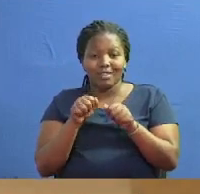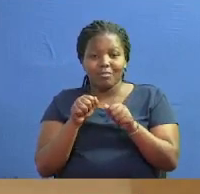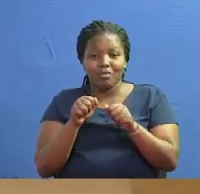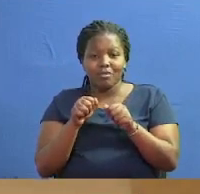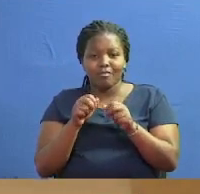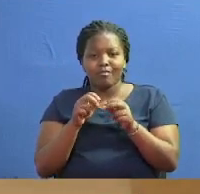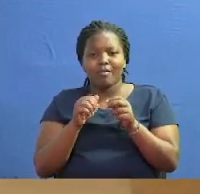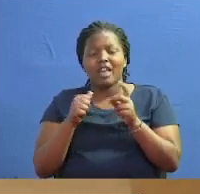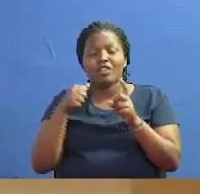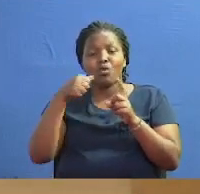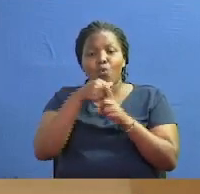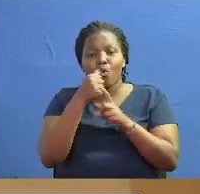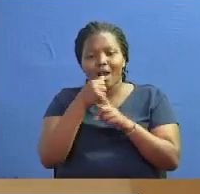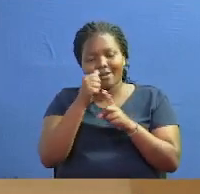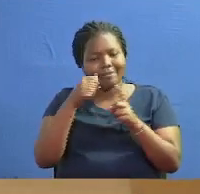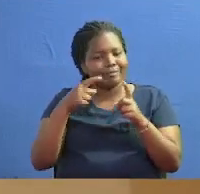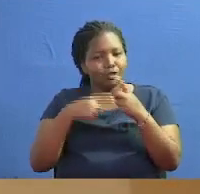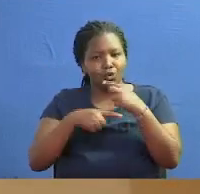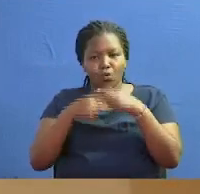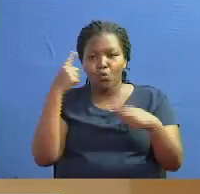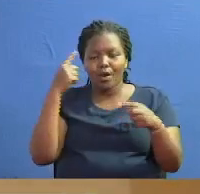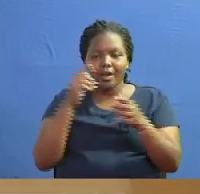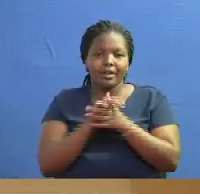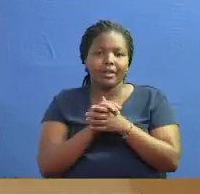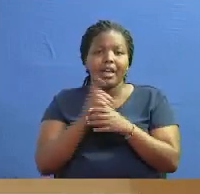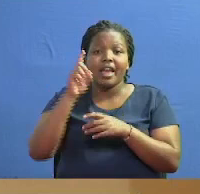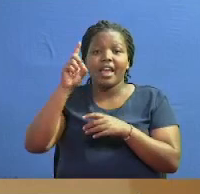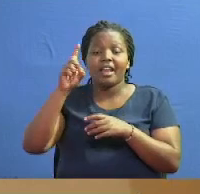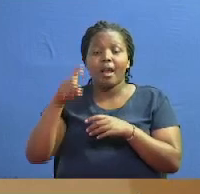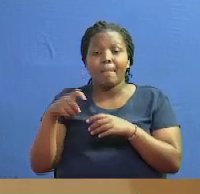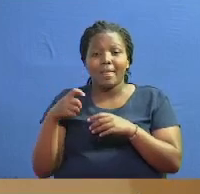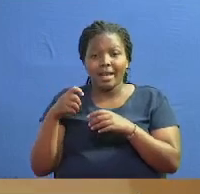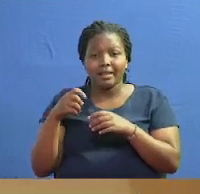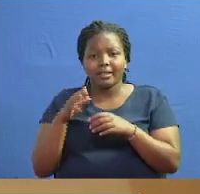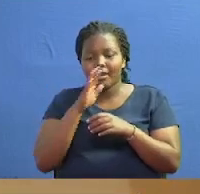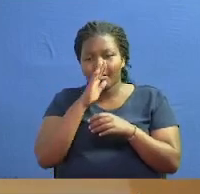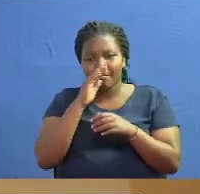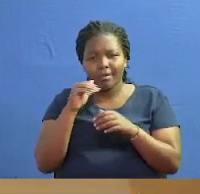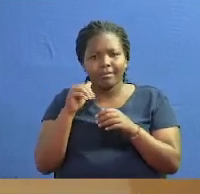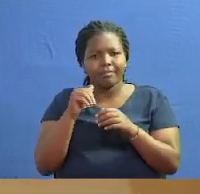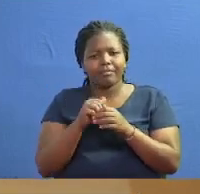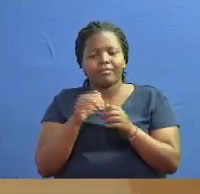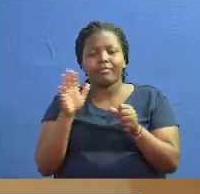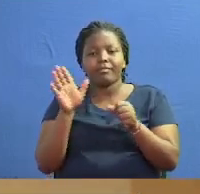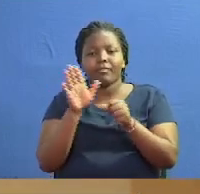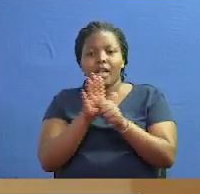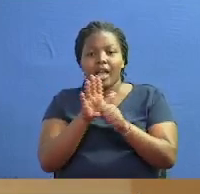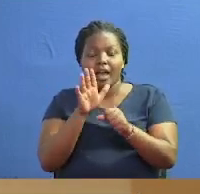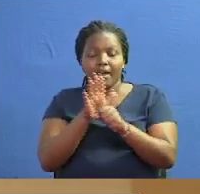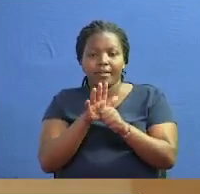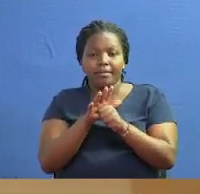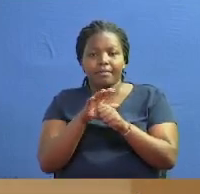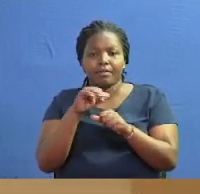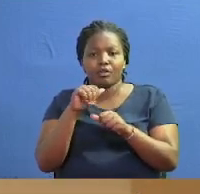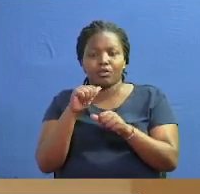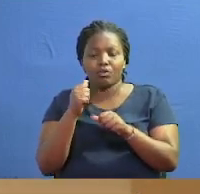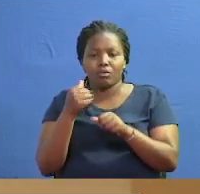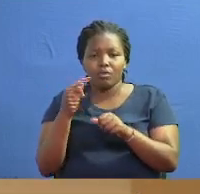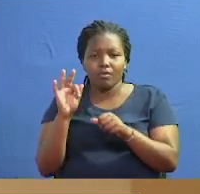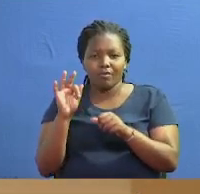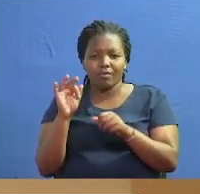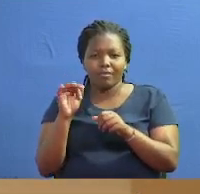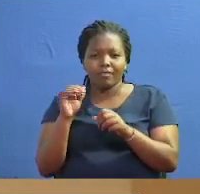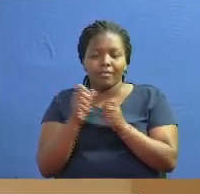has to be a multi-agency, combat for this malaria. One, the way to control malaria is